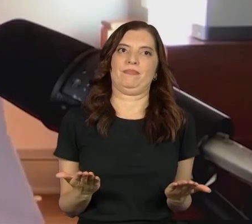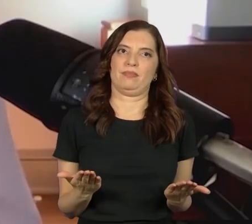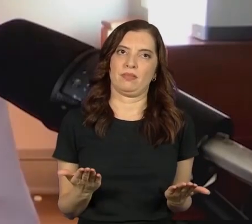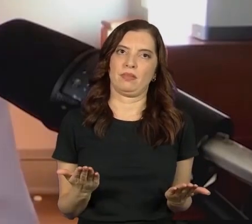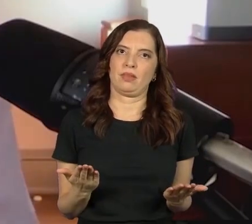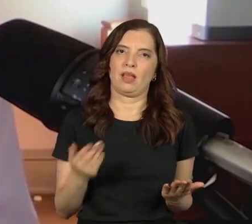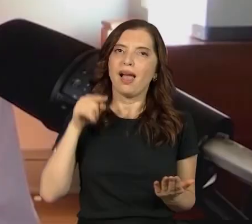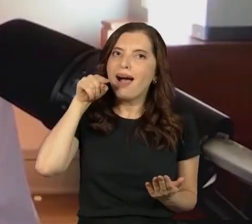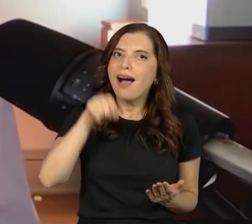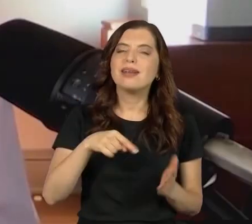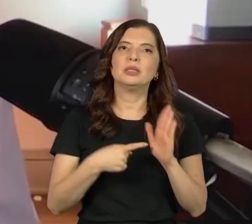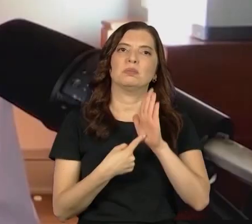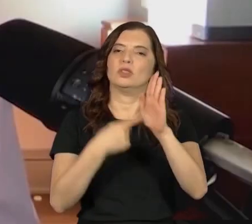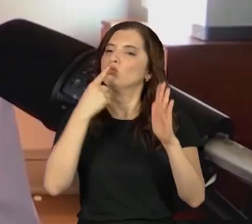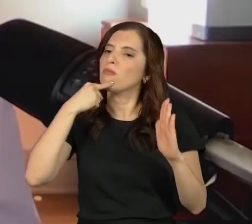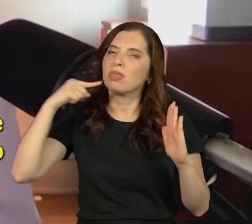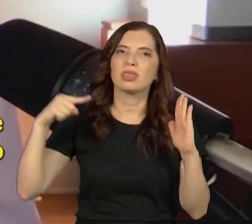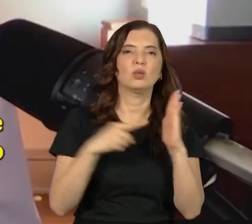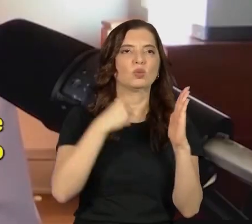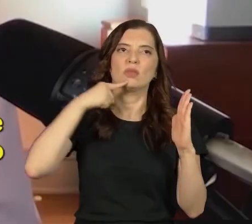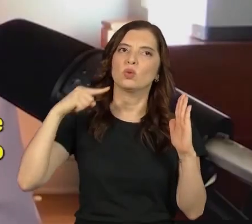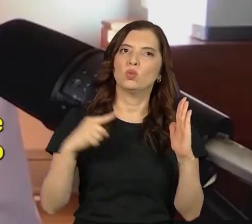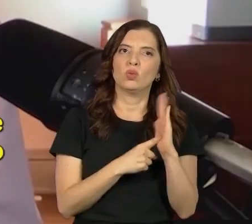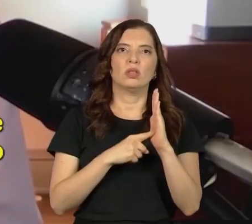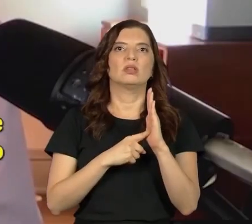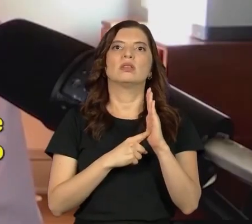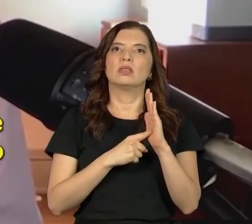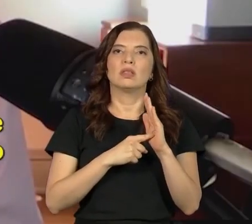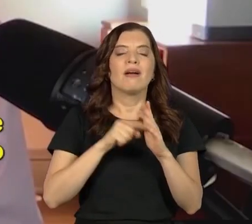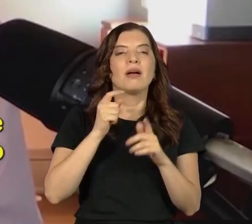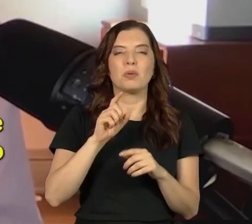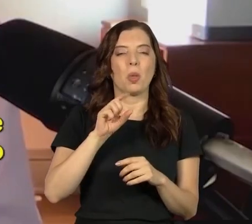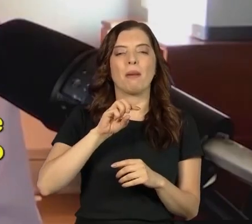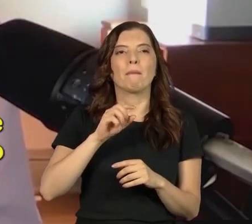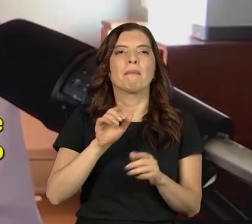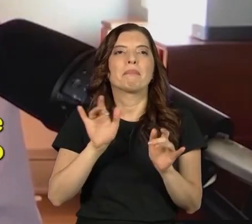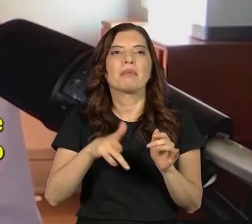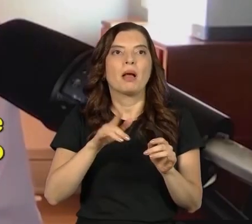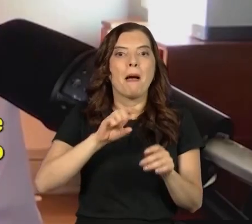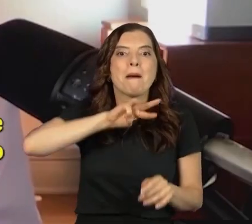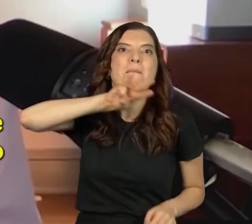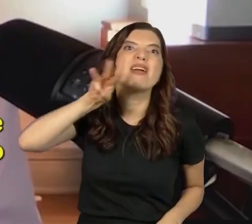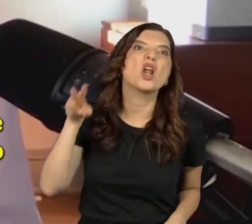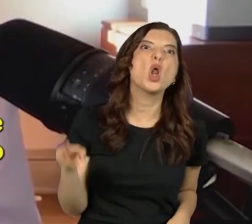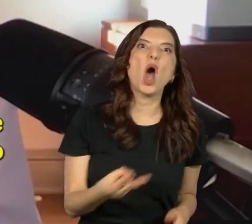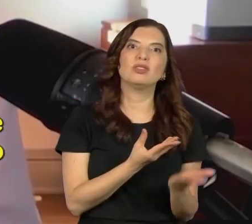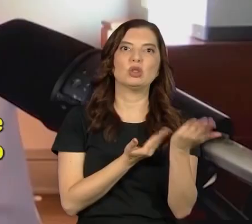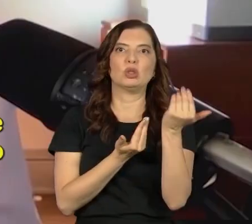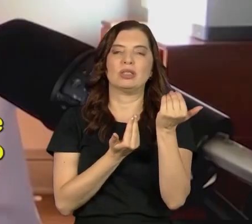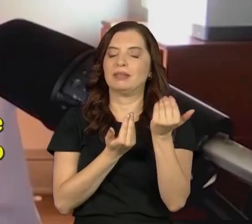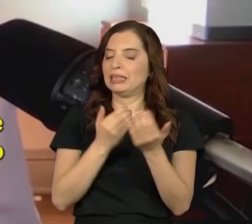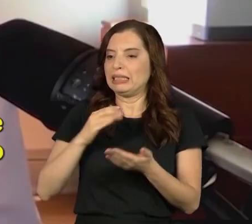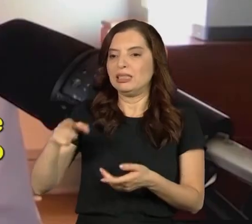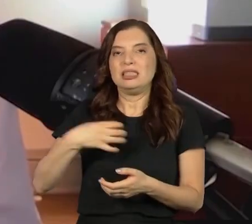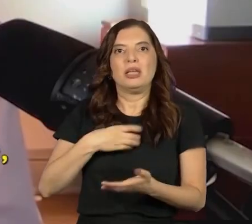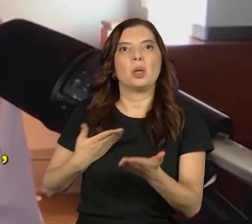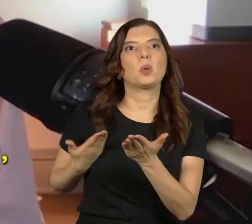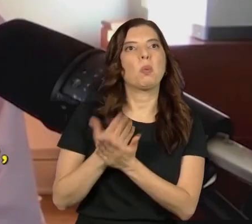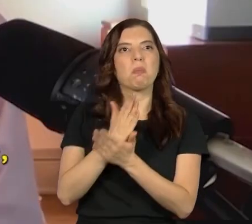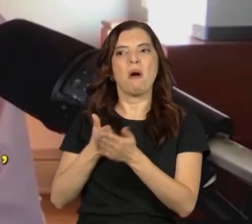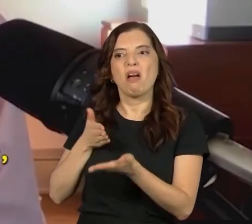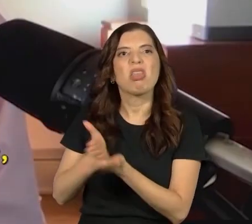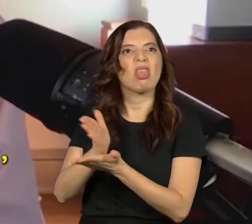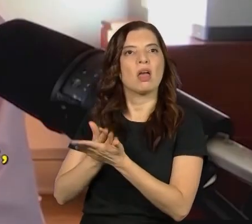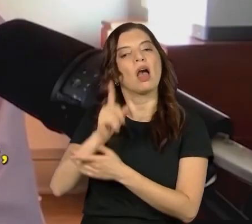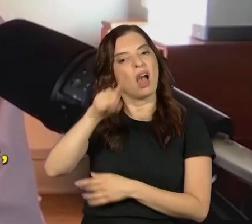And that's only the ones that are reported. So we're talking millions and millions of young people are being sextorted every year just